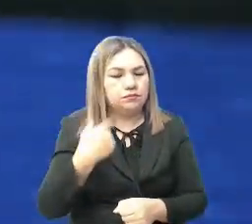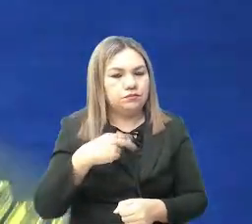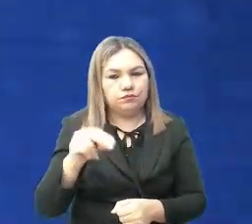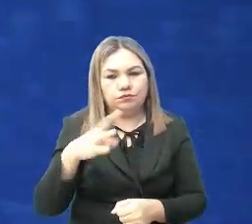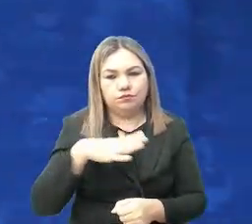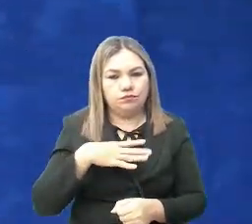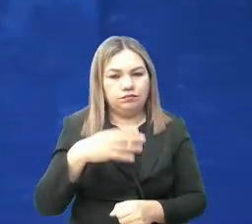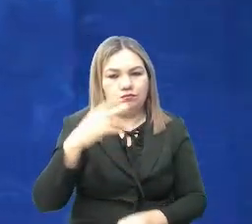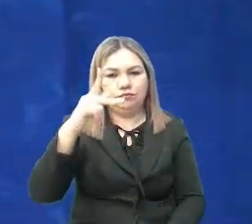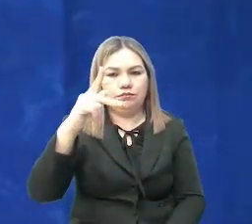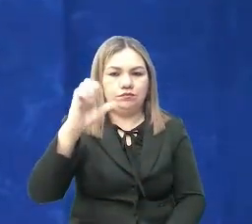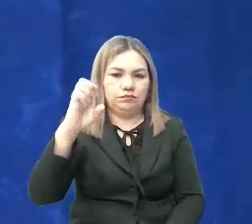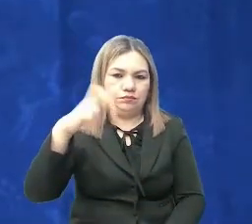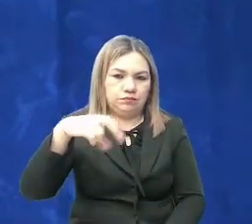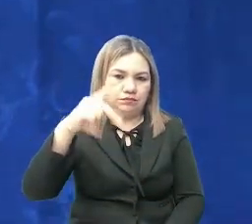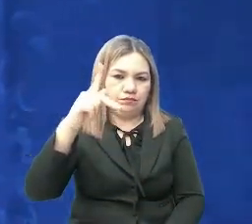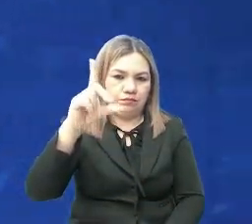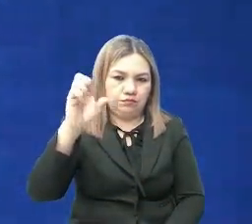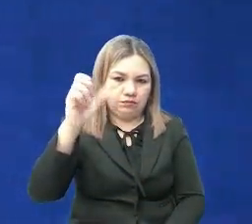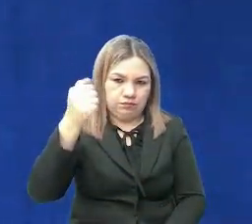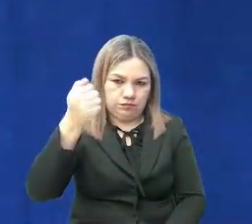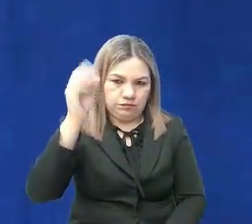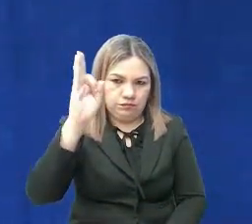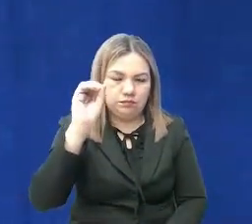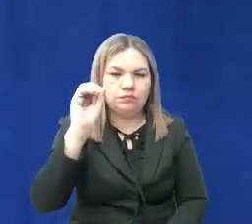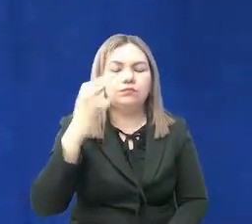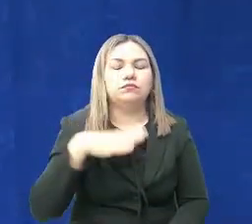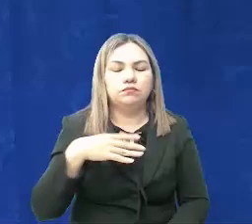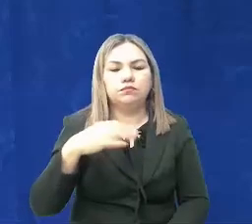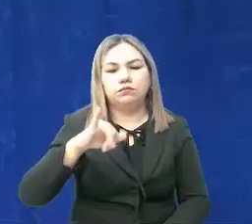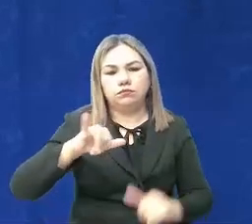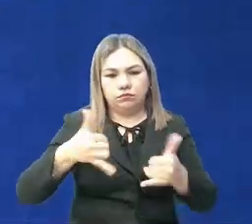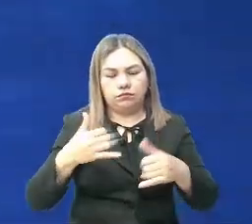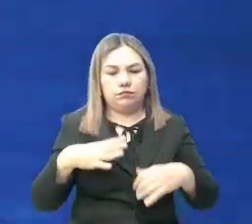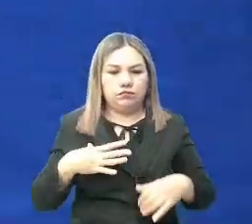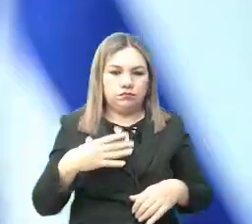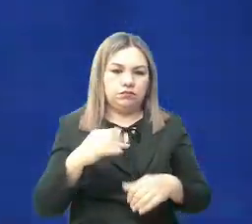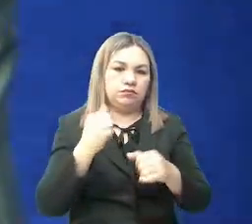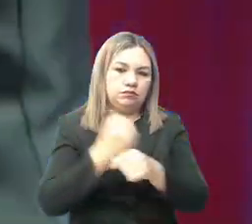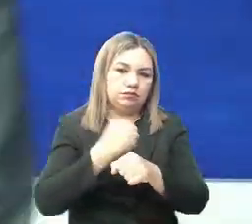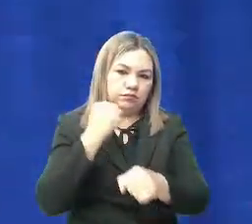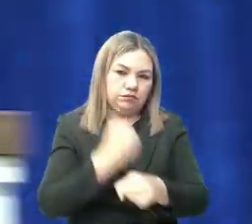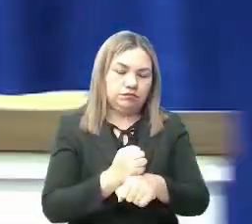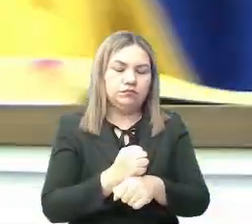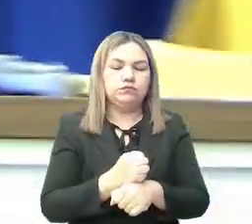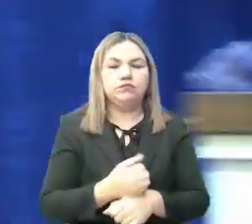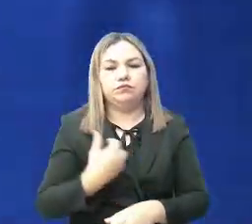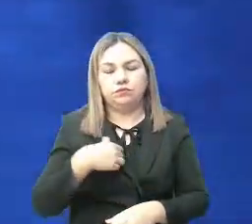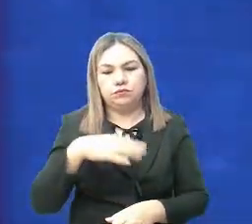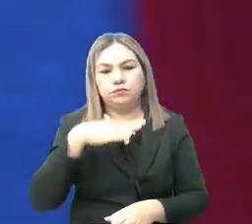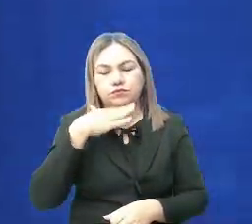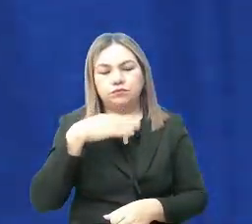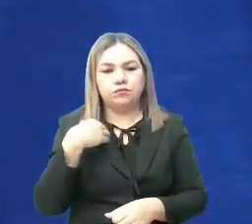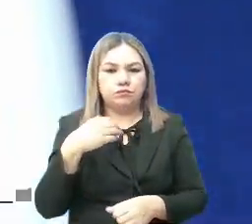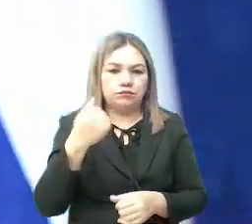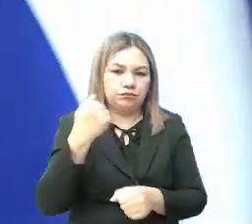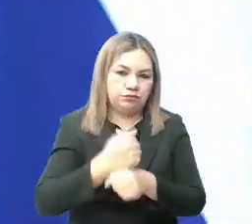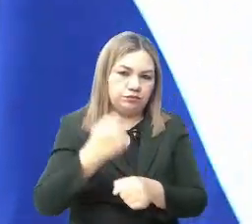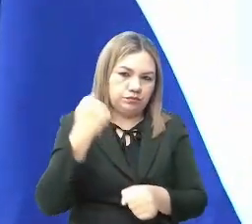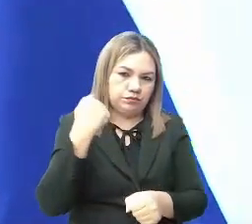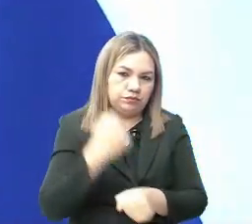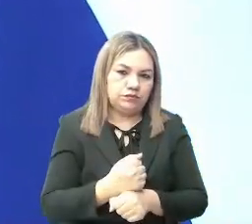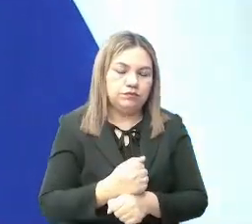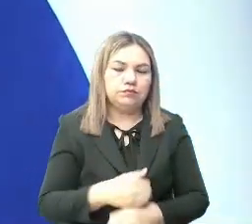who are in the Lord have a job. I'm not an employer of the devil. I have a job. And if I have a boss, I have a job. If I